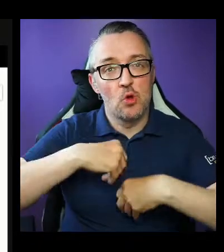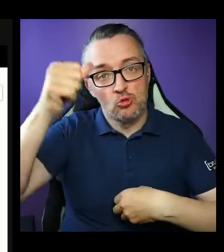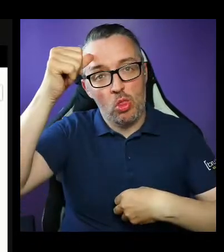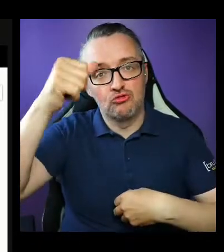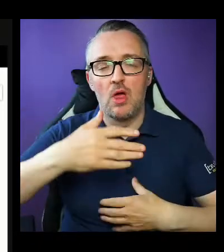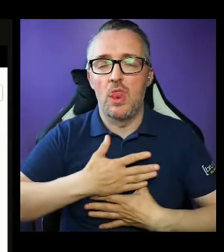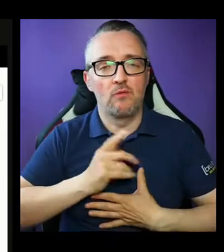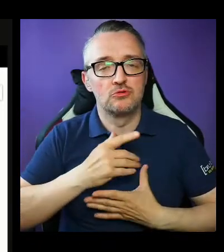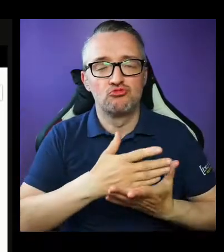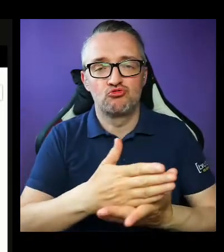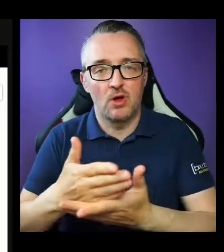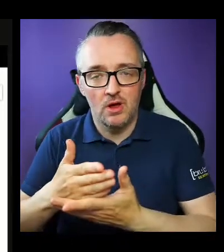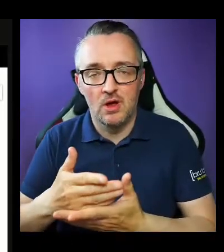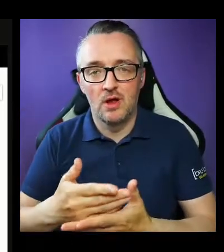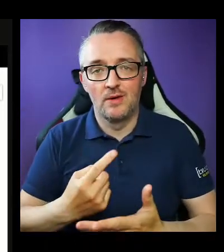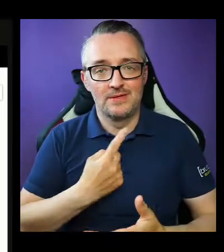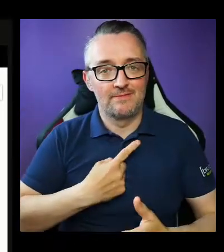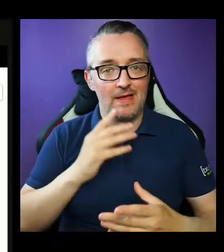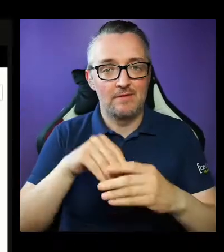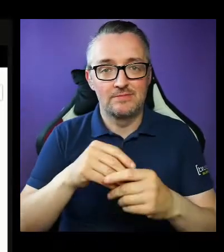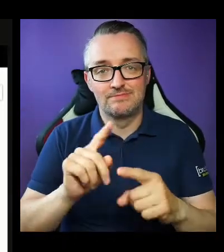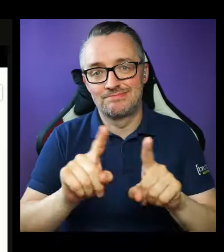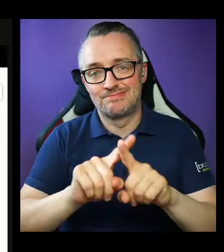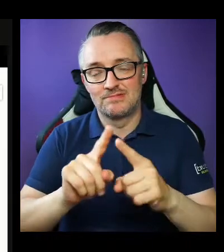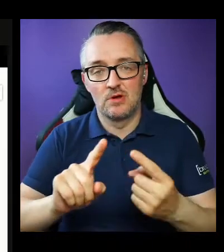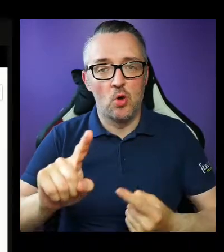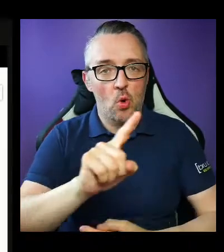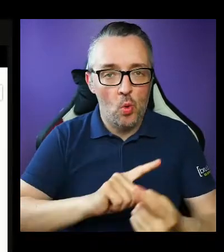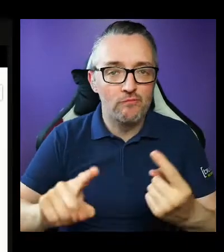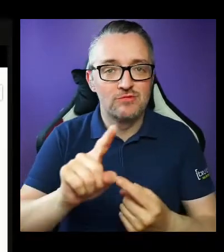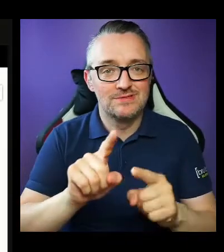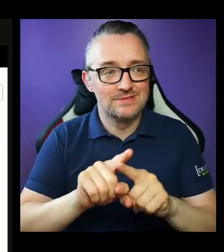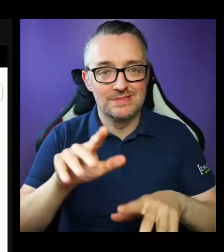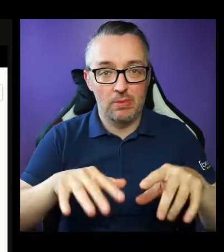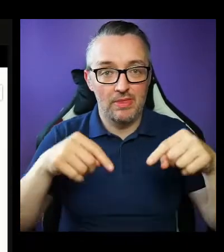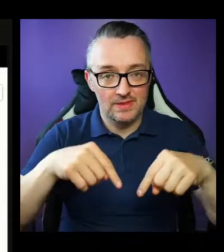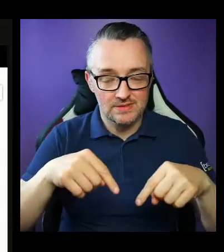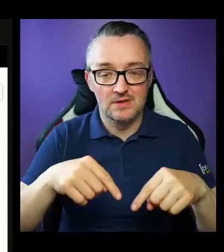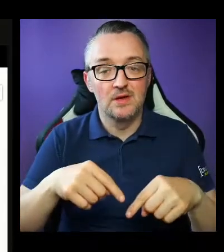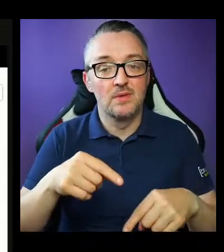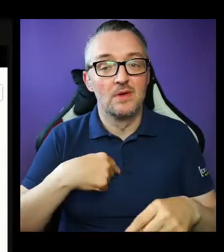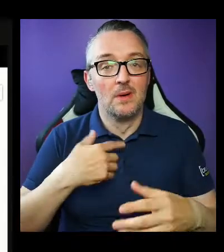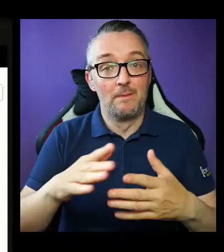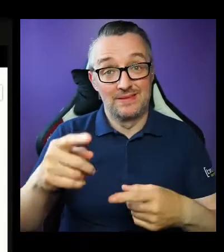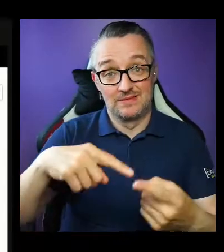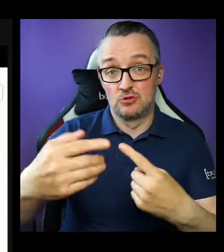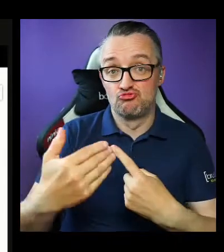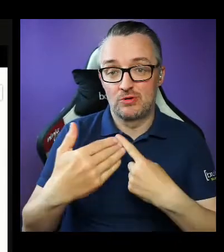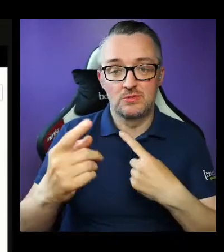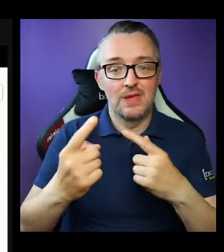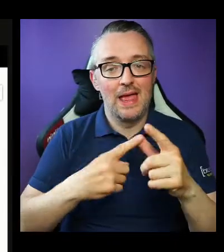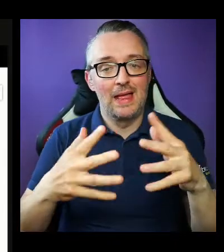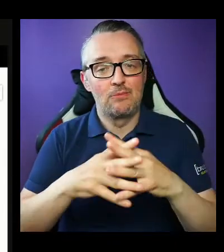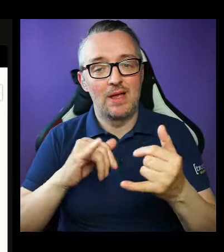and I participate in various conferences and meetups as this one, and for that I've been recognized as an